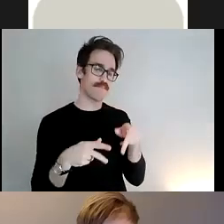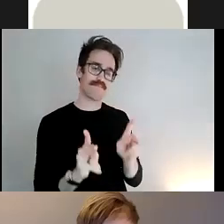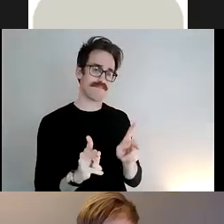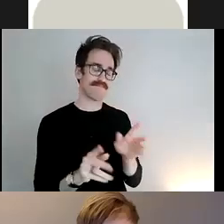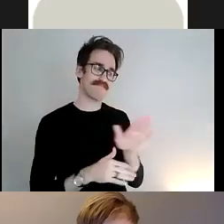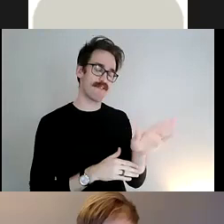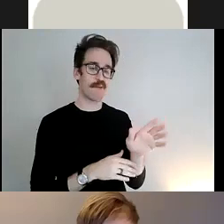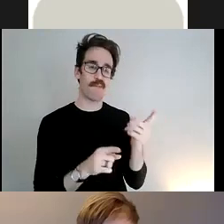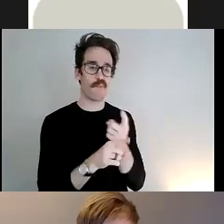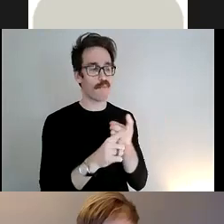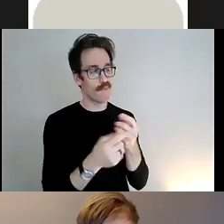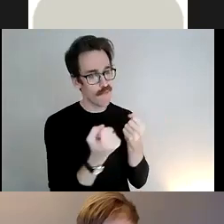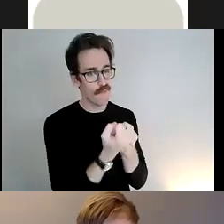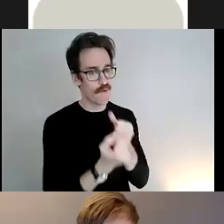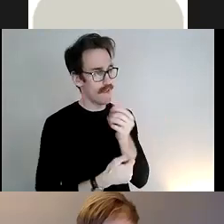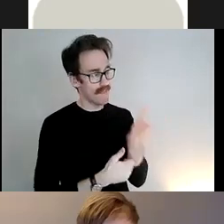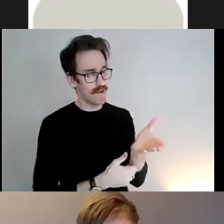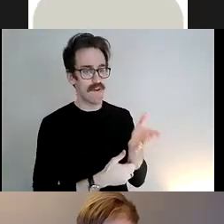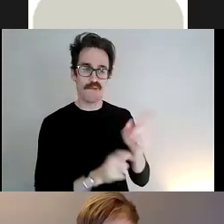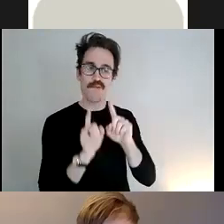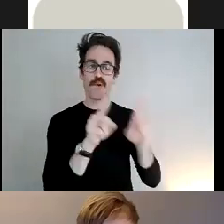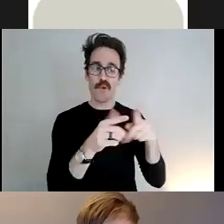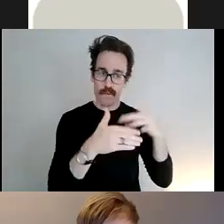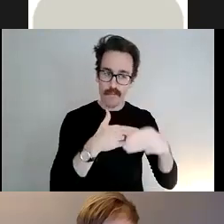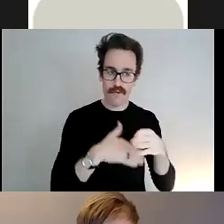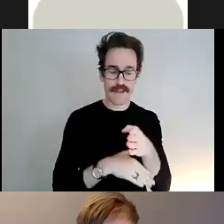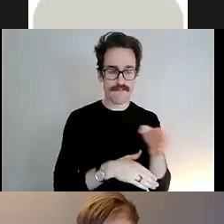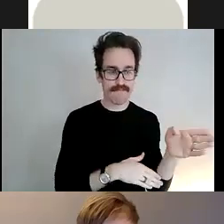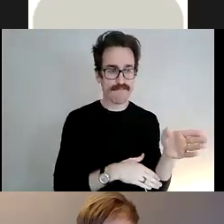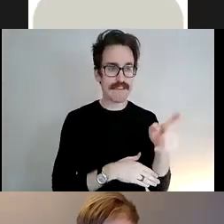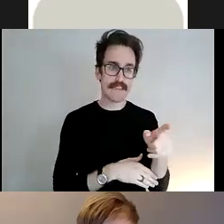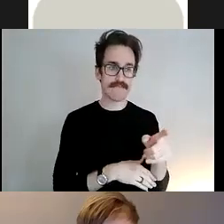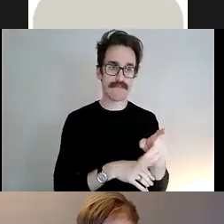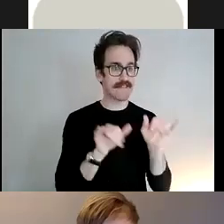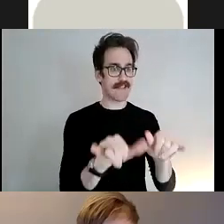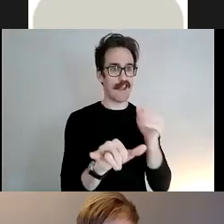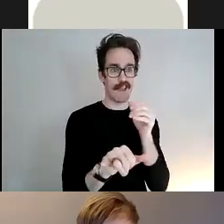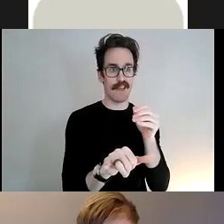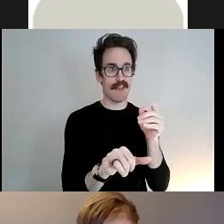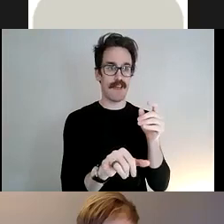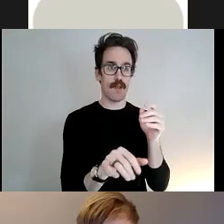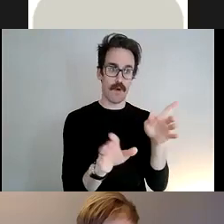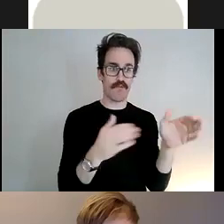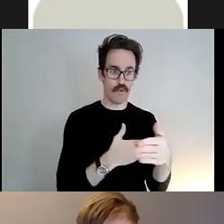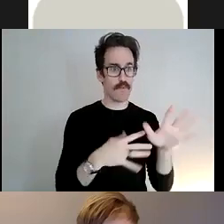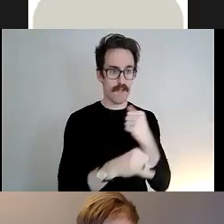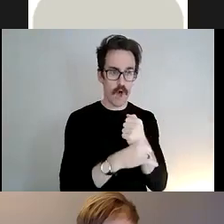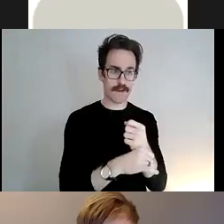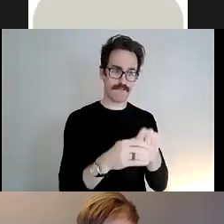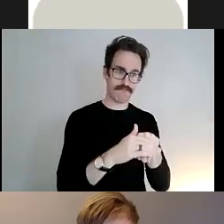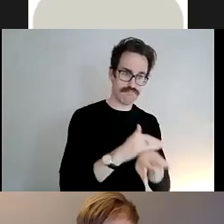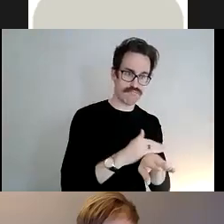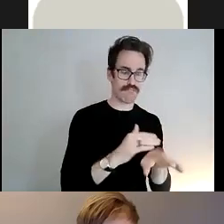occur. He was attending a program, and he was basically had to be locked in a room at one point due to safety concerns for the staff and the